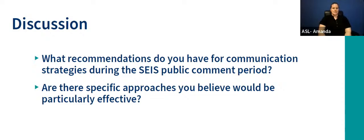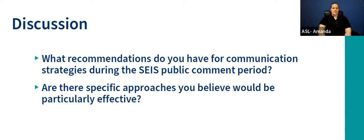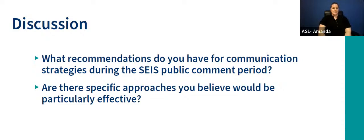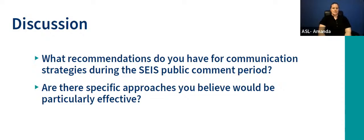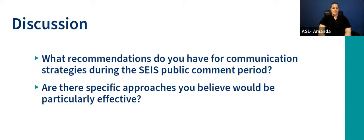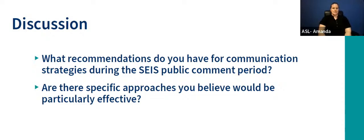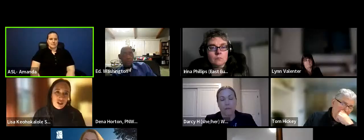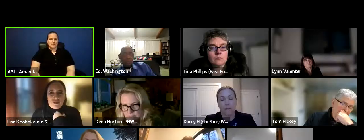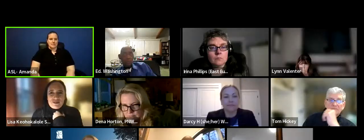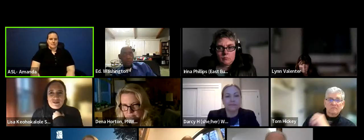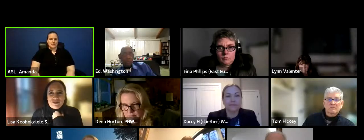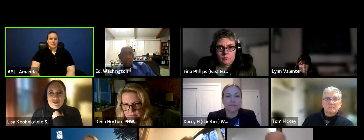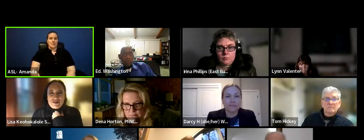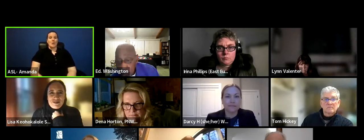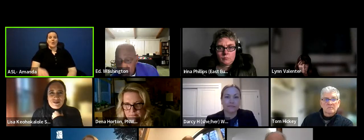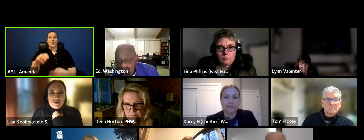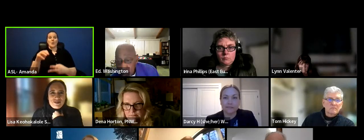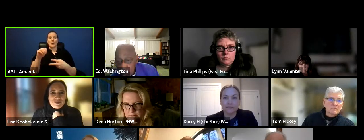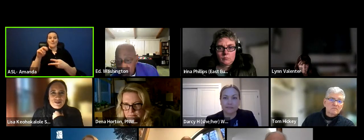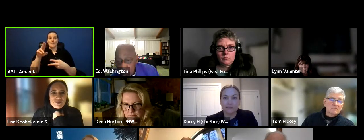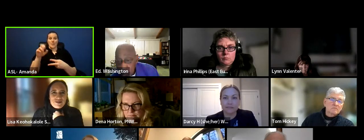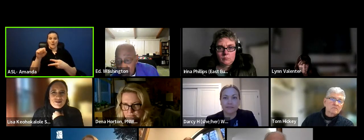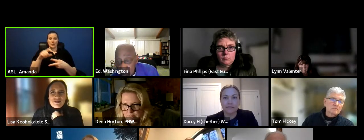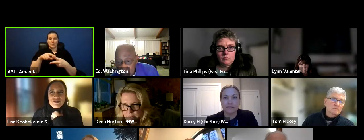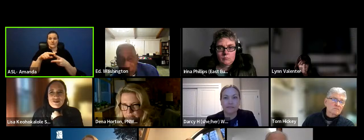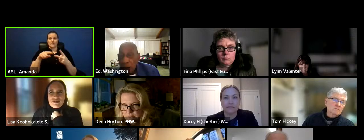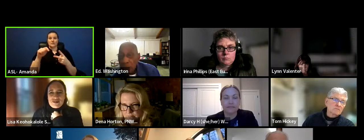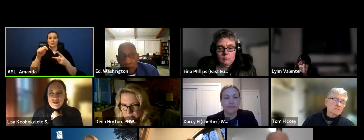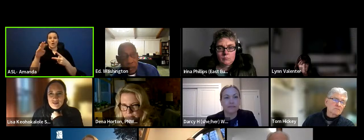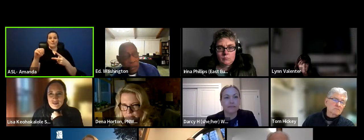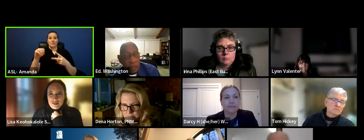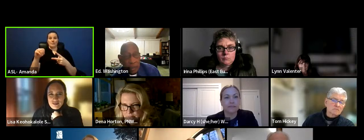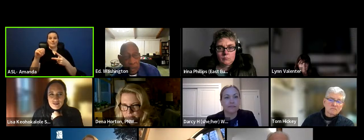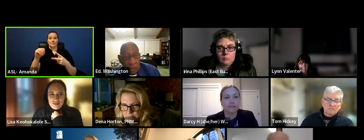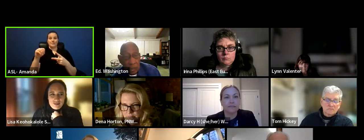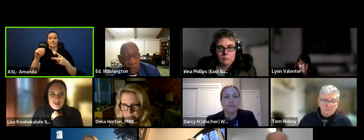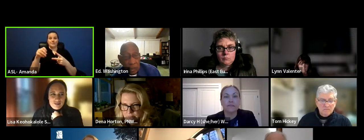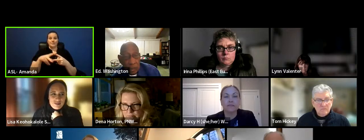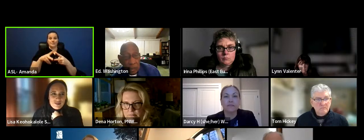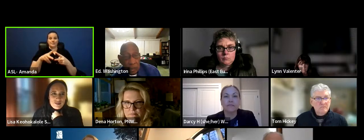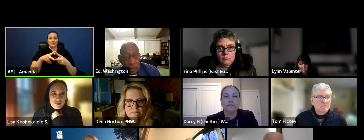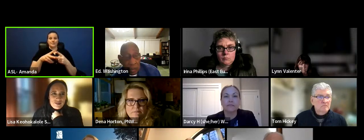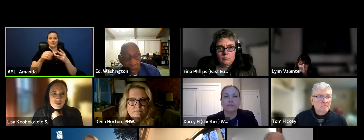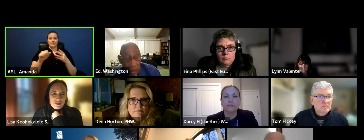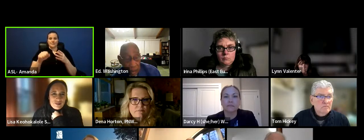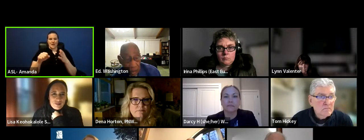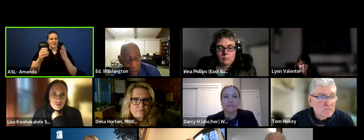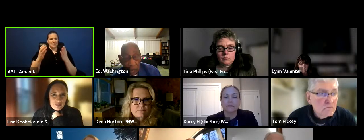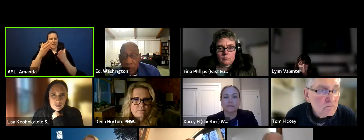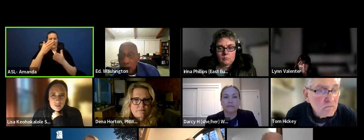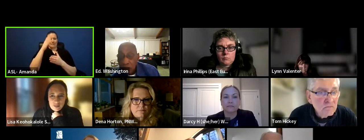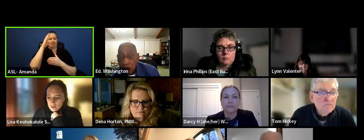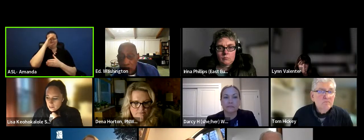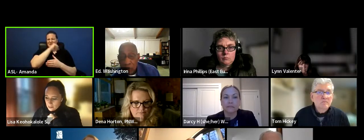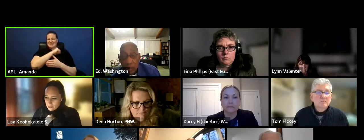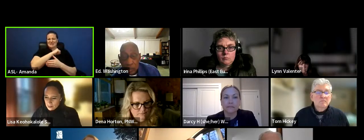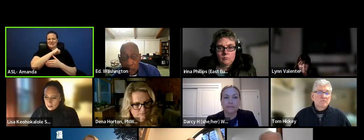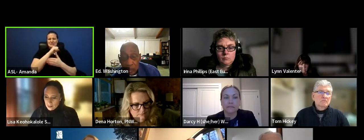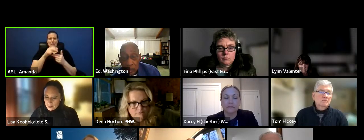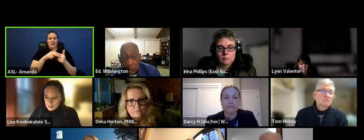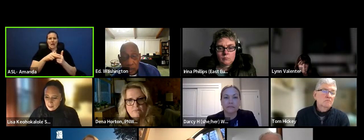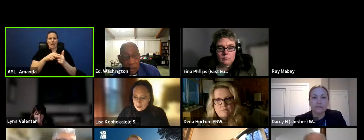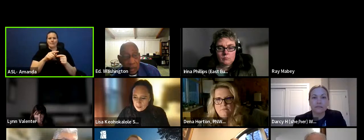Marcus and Tom. All right. Yeah. I might have missed a slide, but one thing when you're doing both